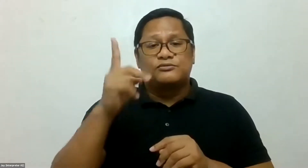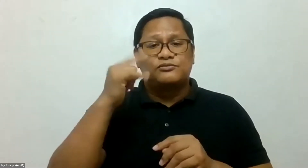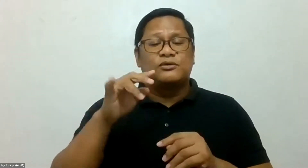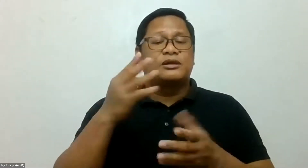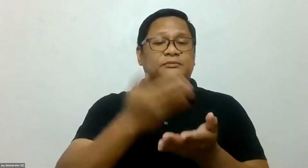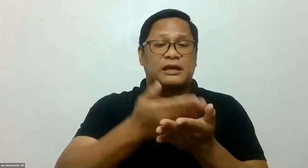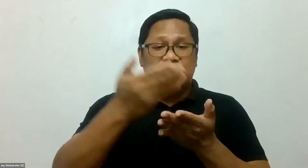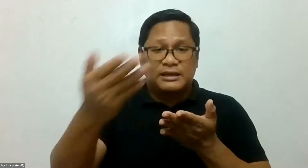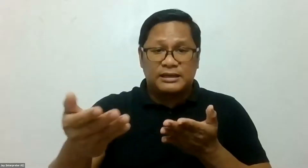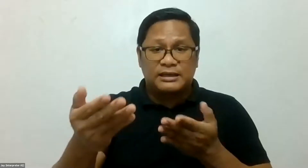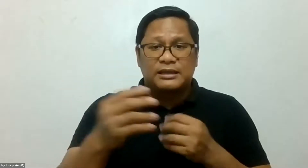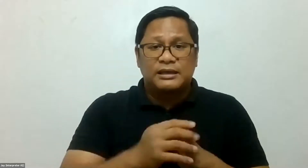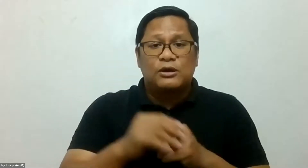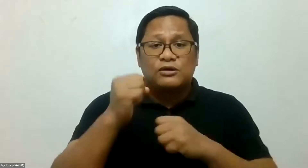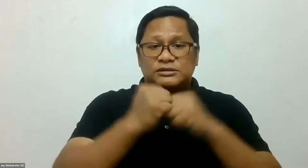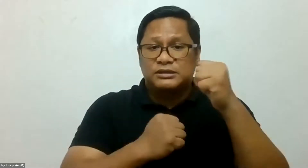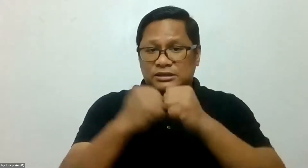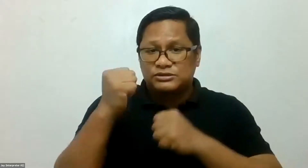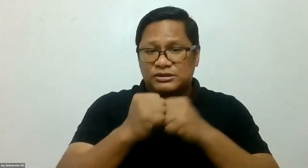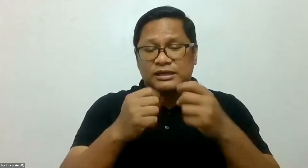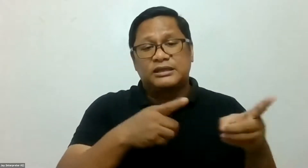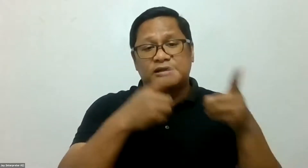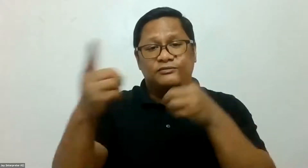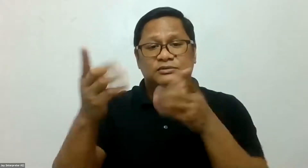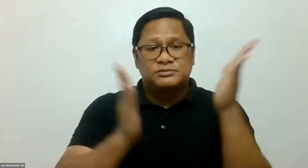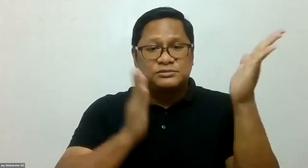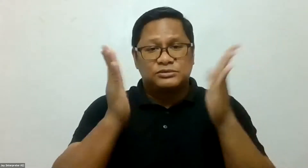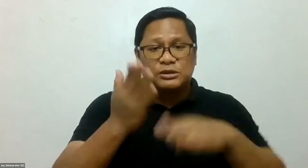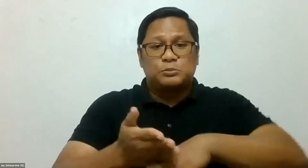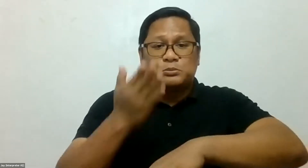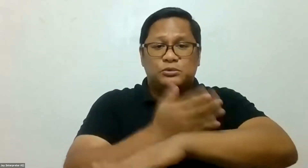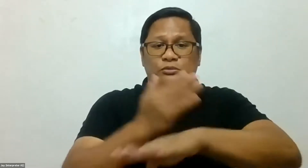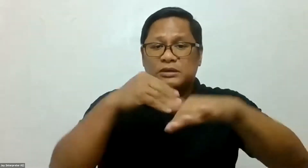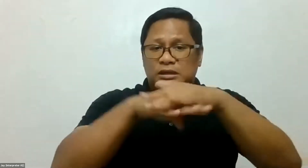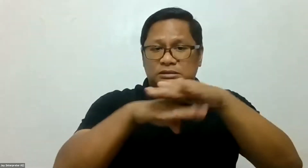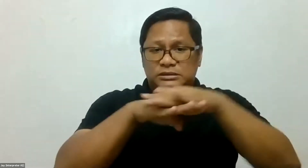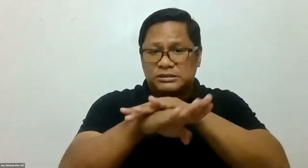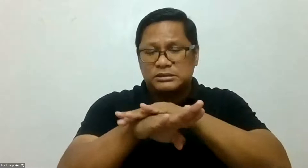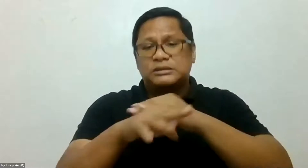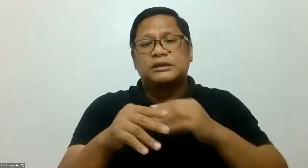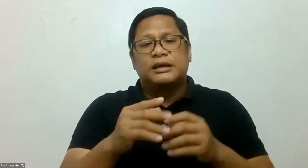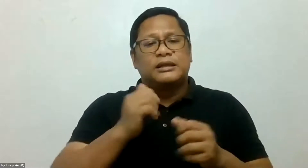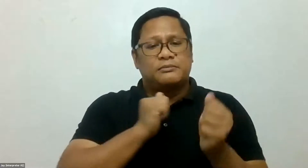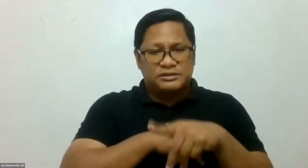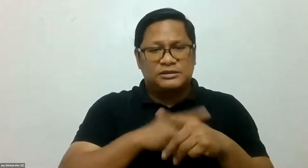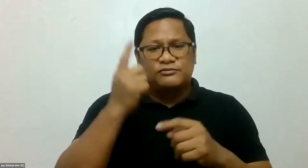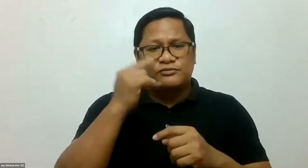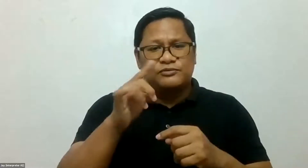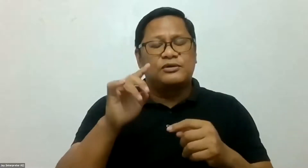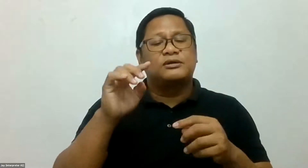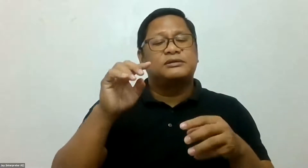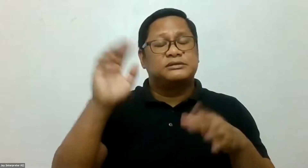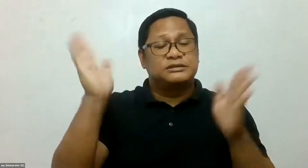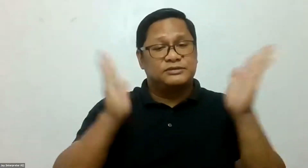procurement of care infrastructure and delivery of services to improve access to and to hasten delivery of essential oncological